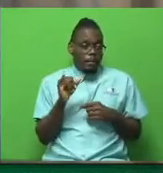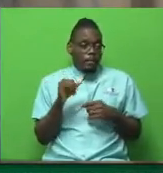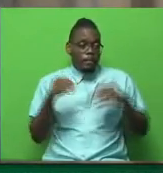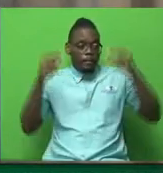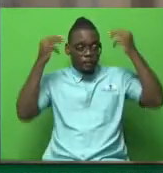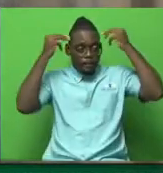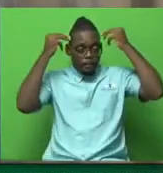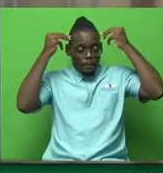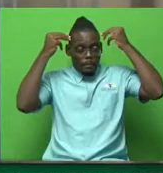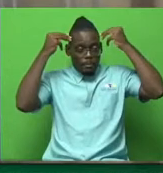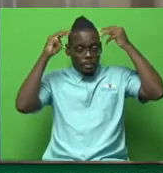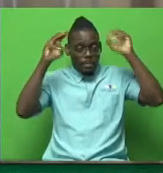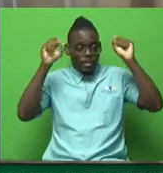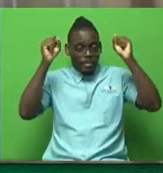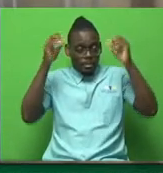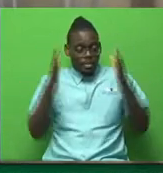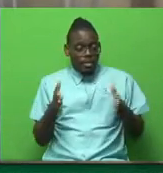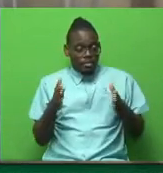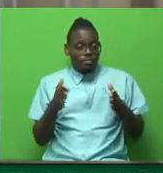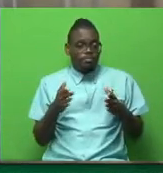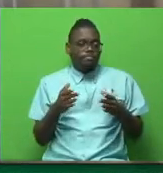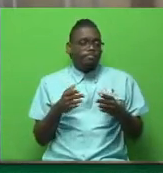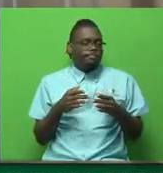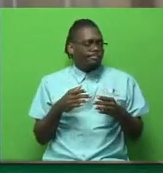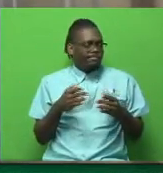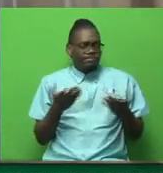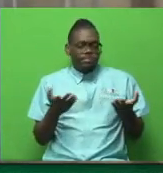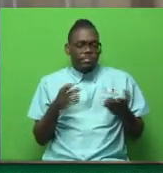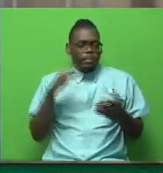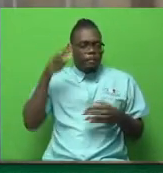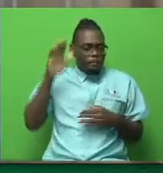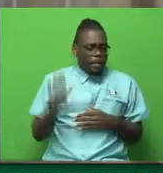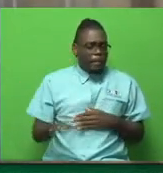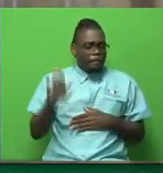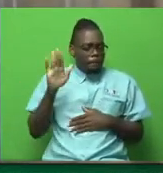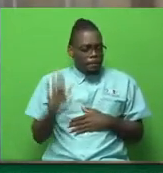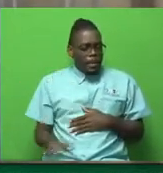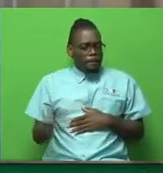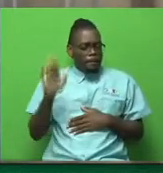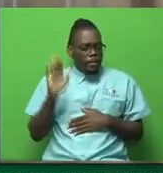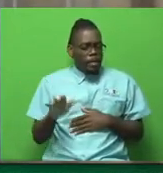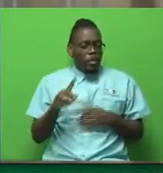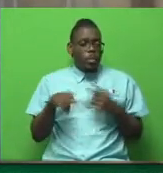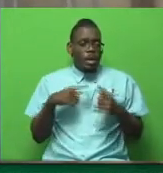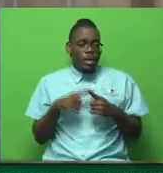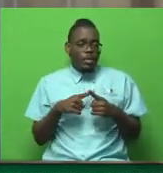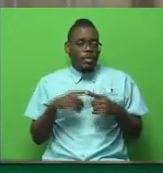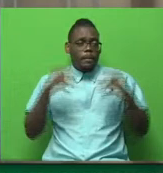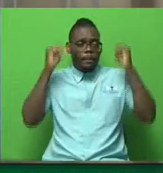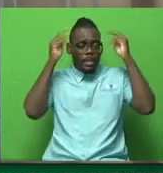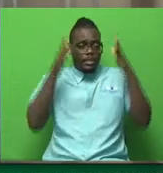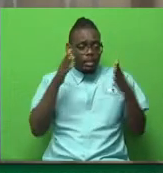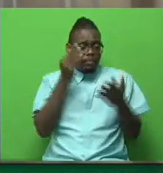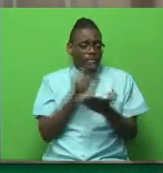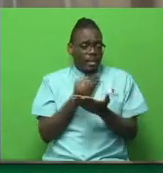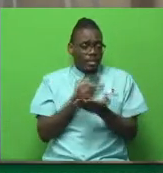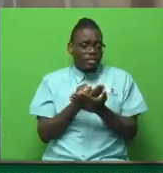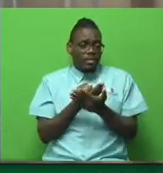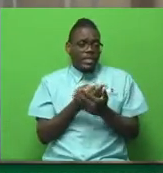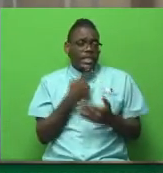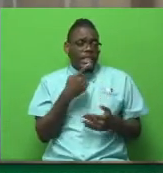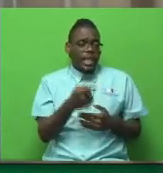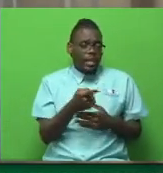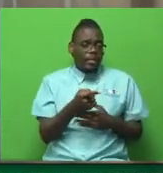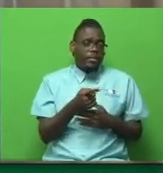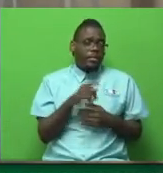fives celebrating the fact that the Minister of Finance announced that citizens were immediately going to have to pay between 15